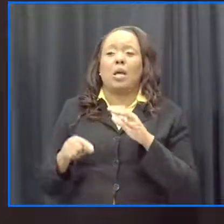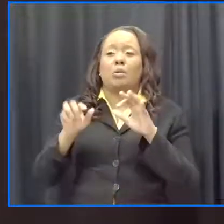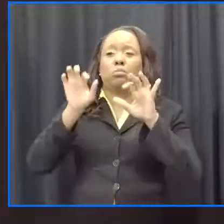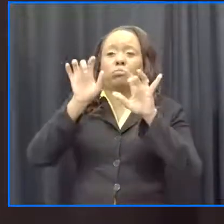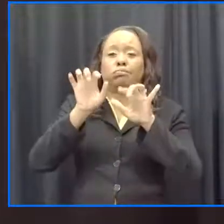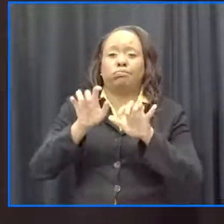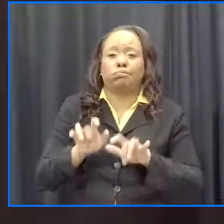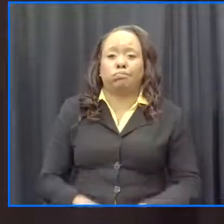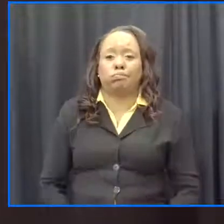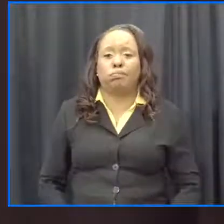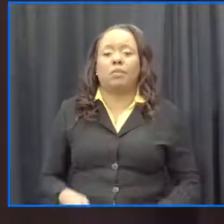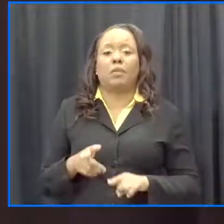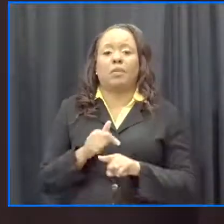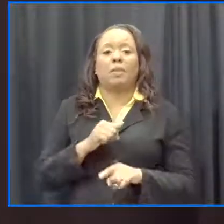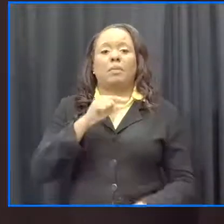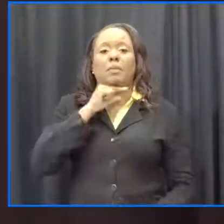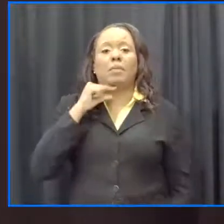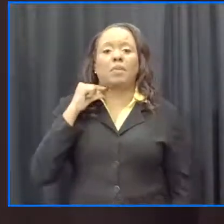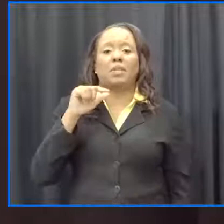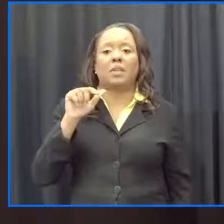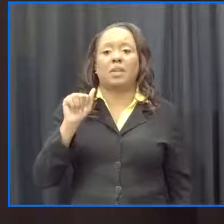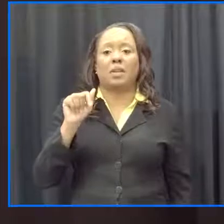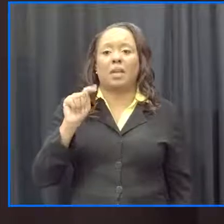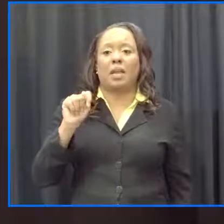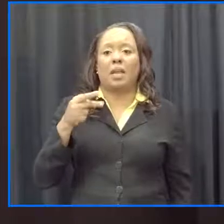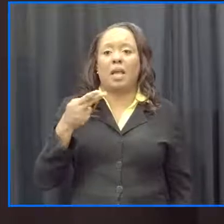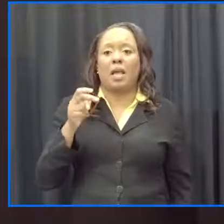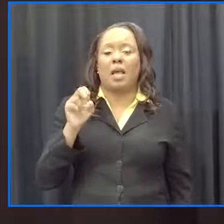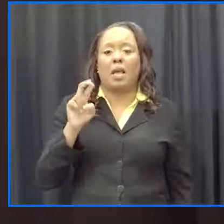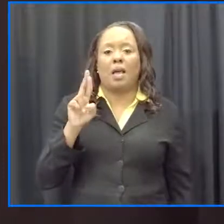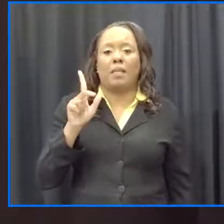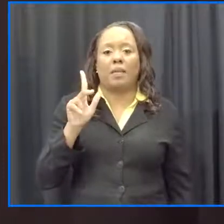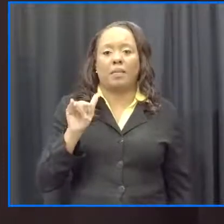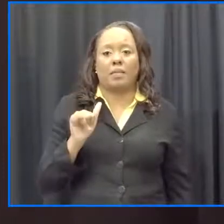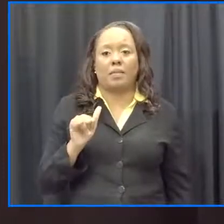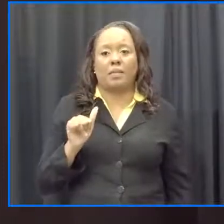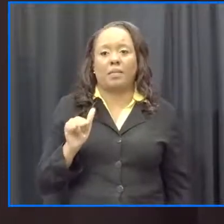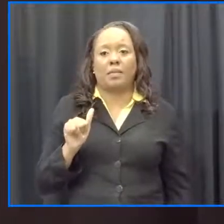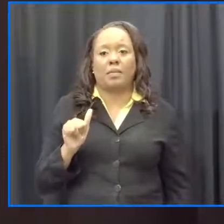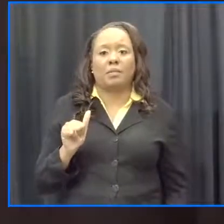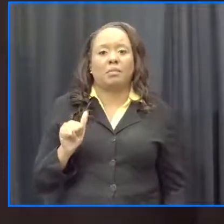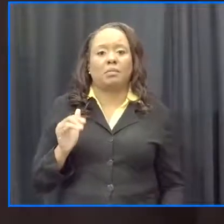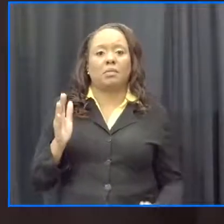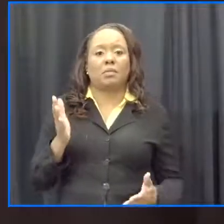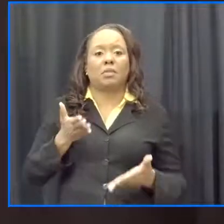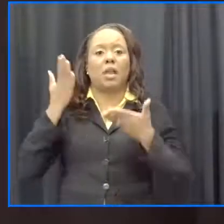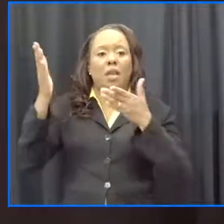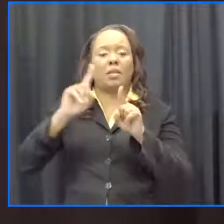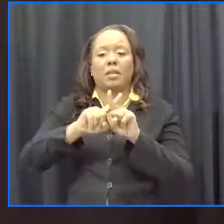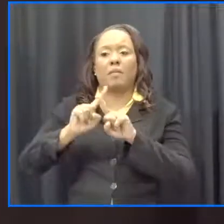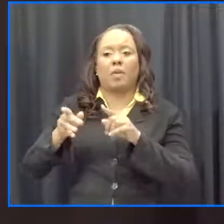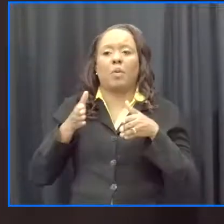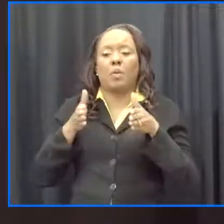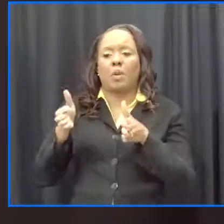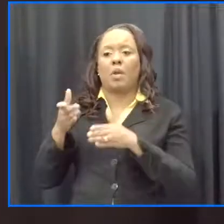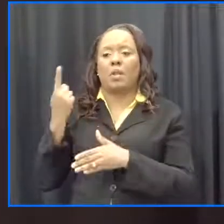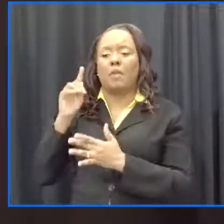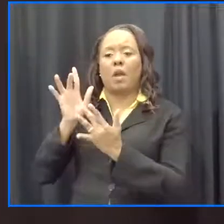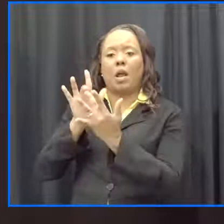leader of the opposition, Bishop Joseph Adderley, suggesting ways in which we could do things or reach out to